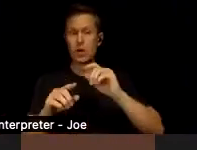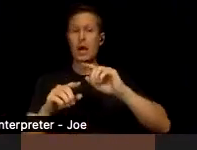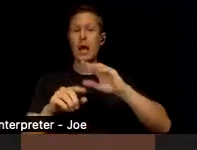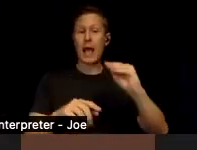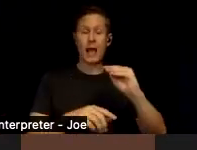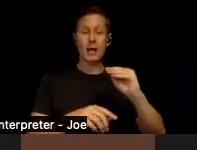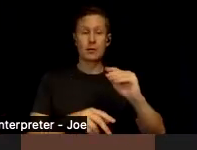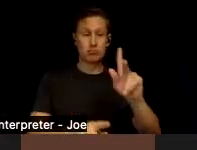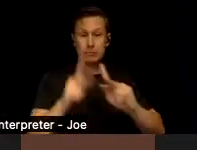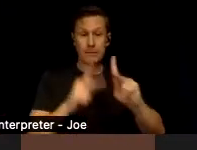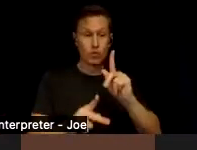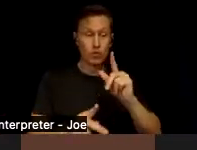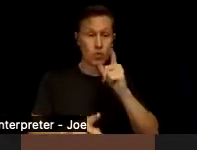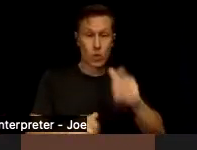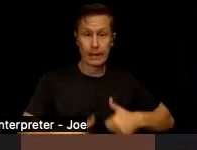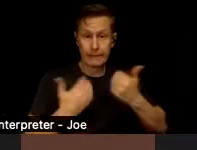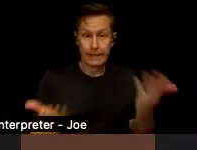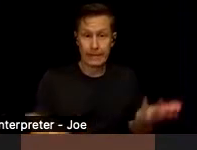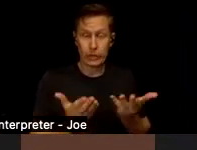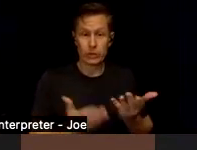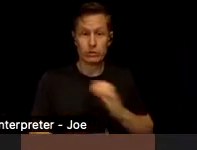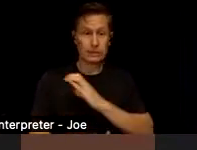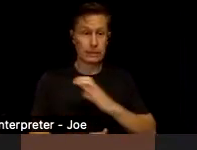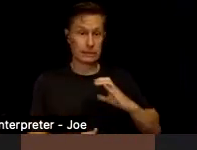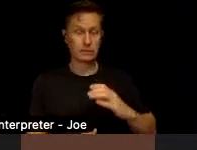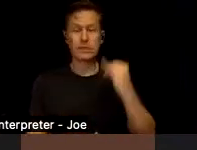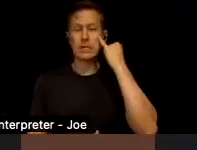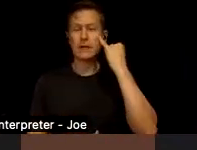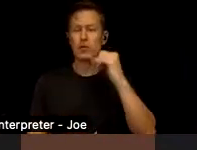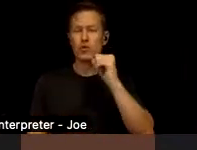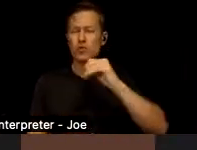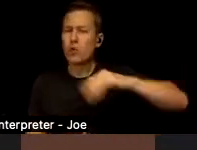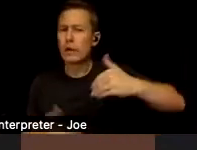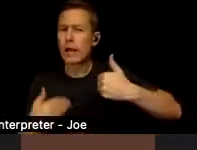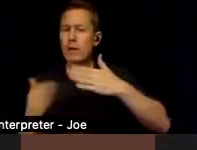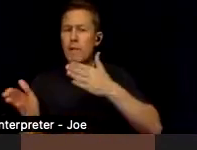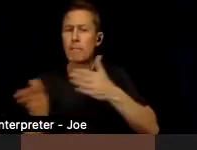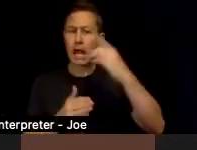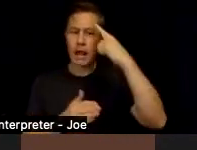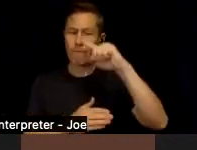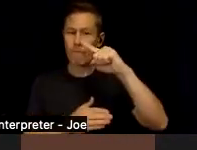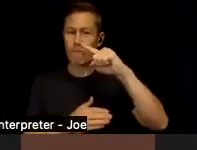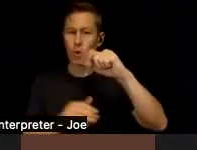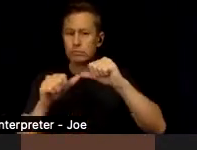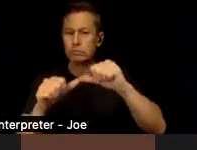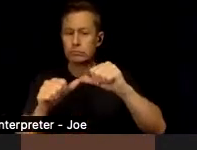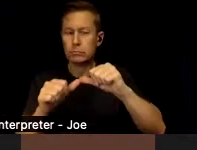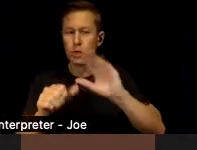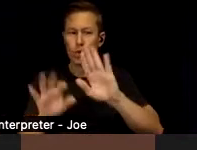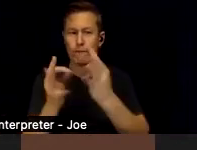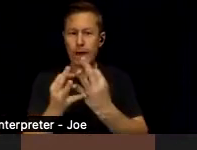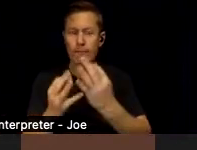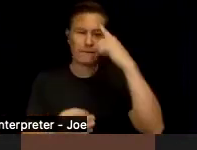citizenry. If you do not have a plan that's going to sustain you for 72 hours, you need to really develop one. And that's